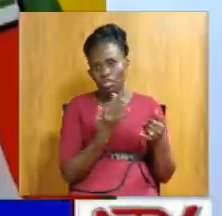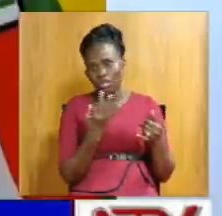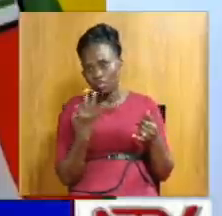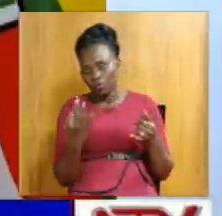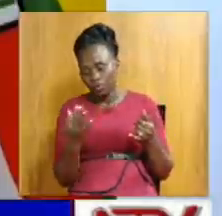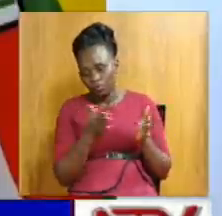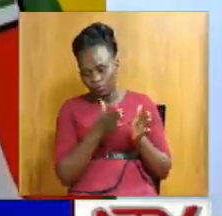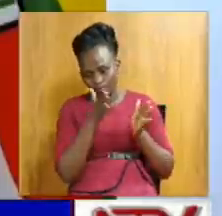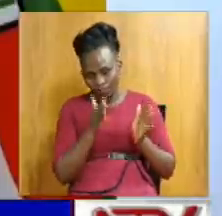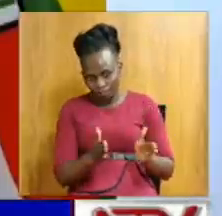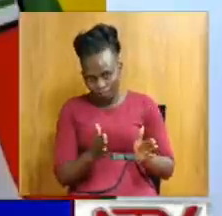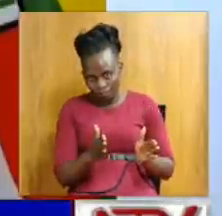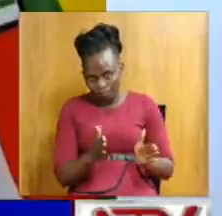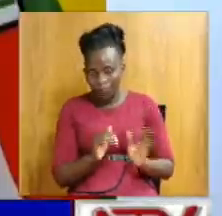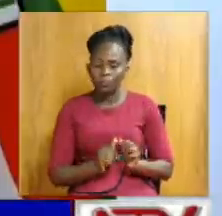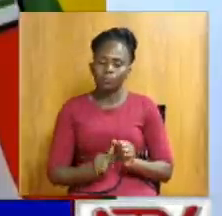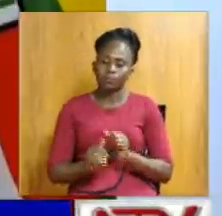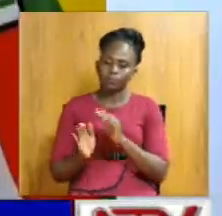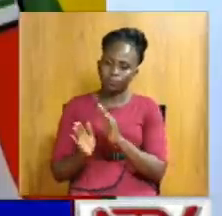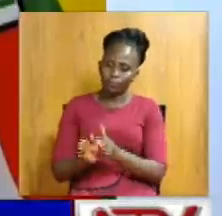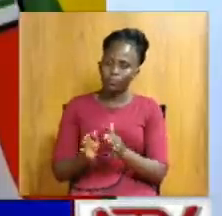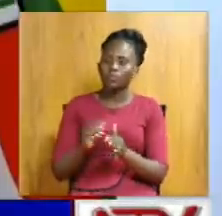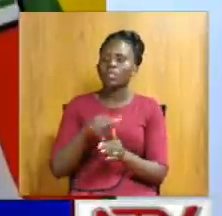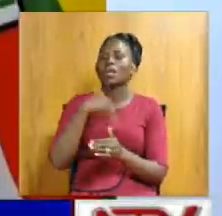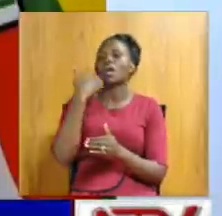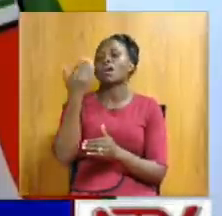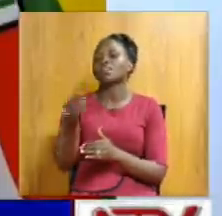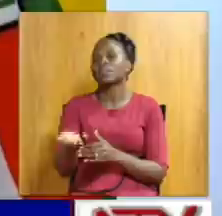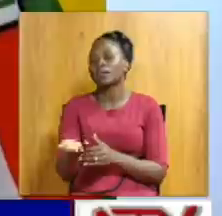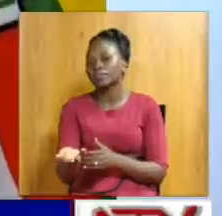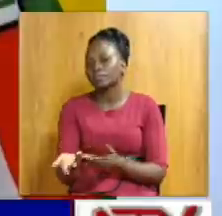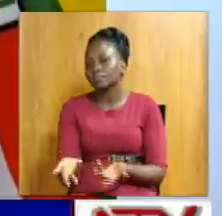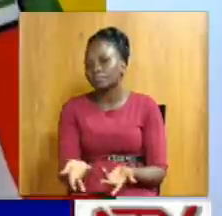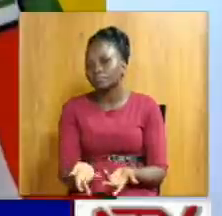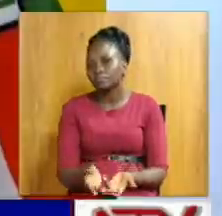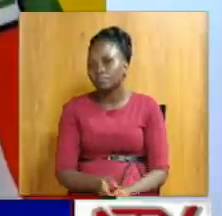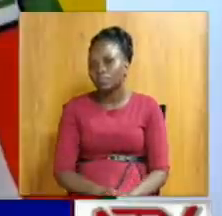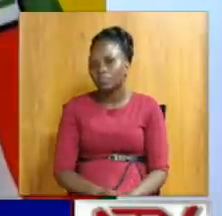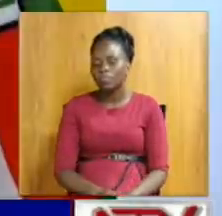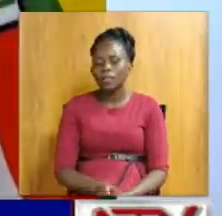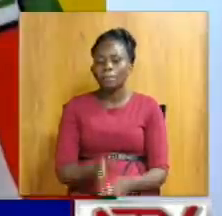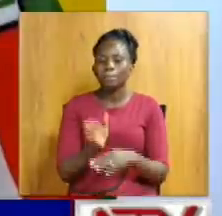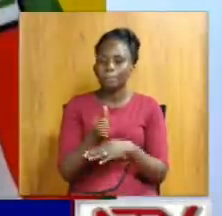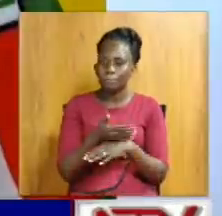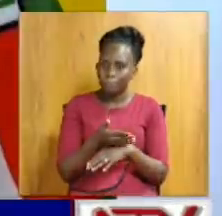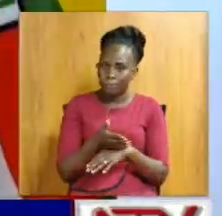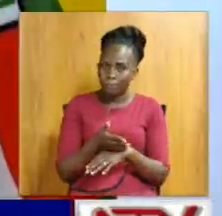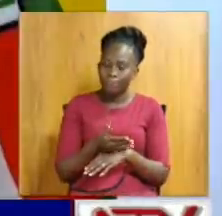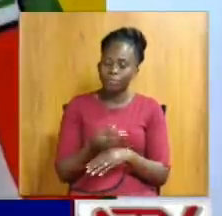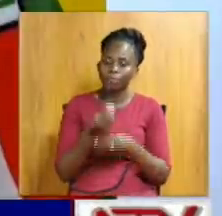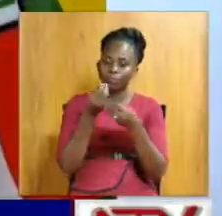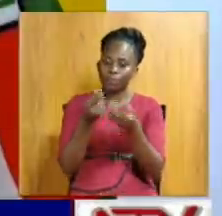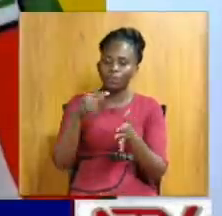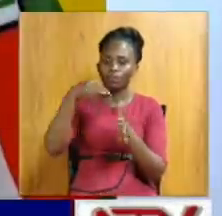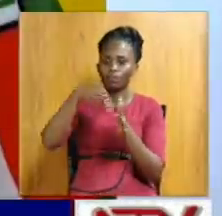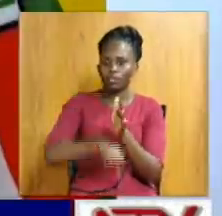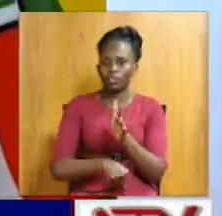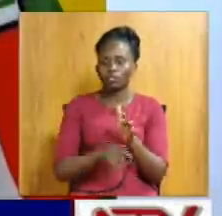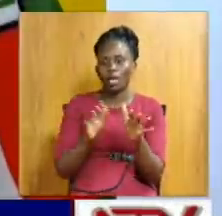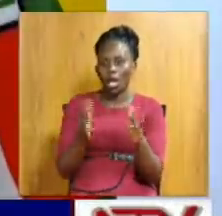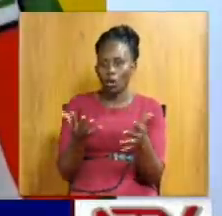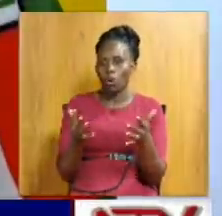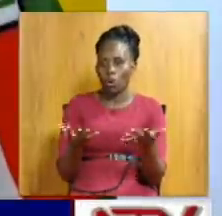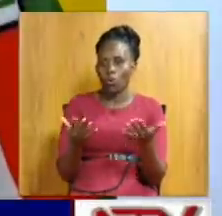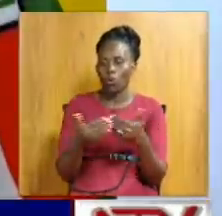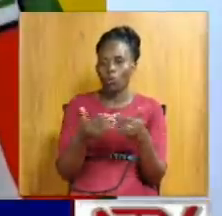days, and then the rest later. The ministry will give detailed guidance, and so